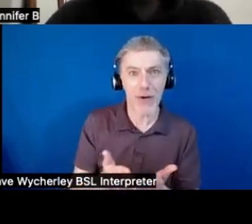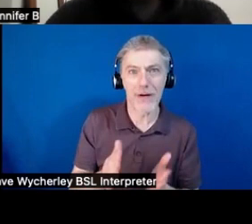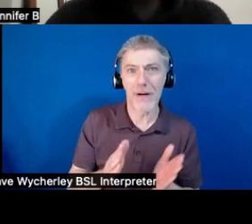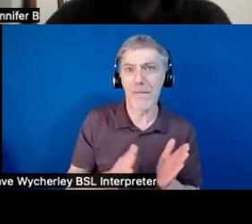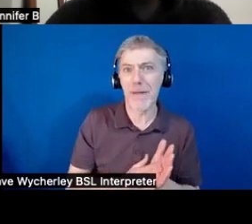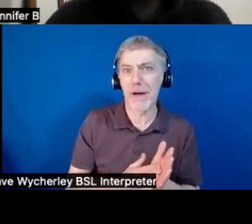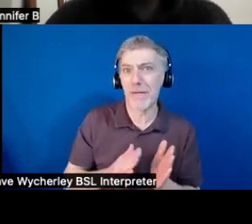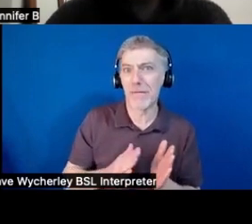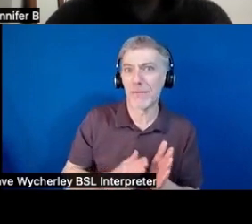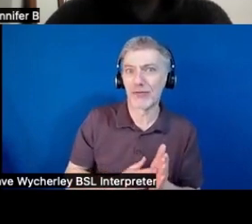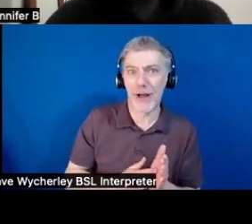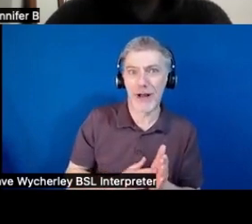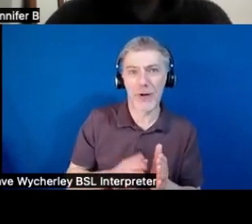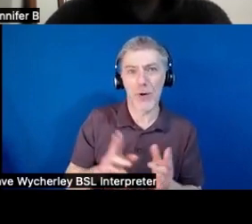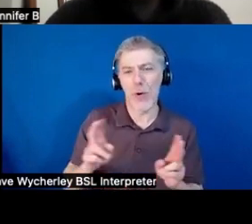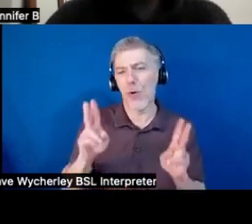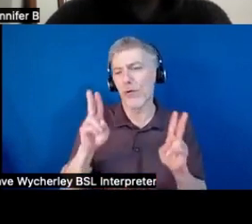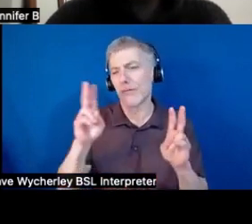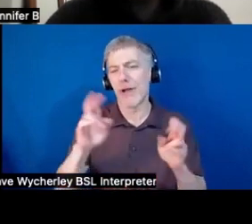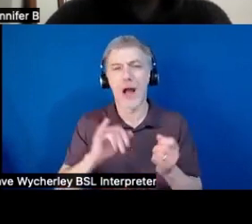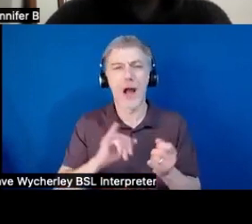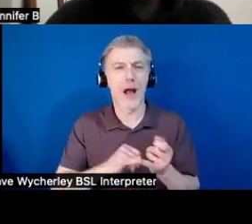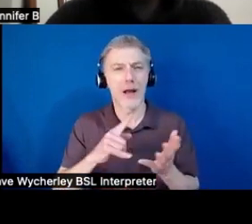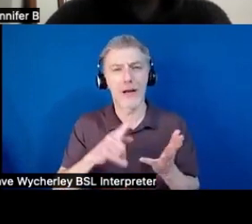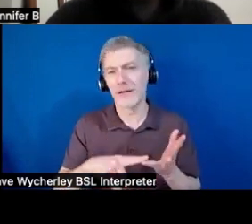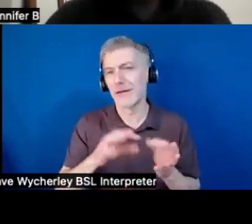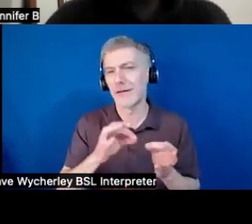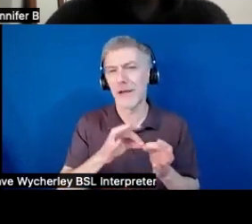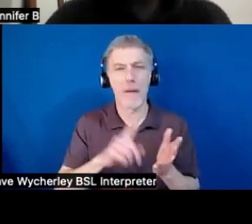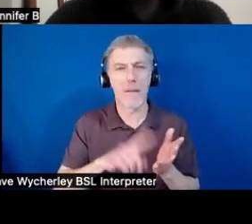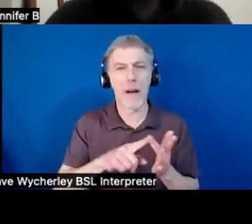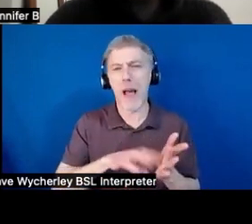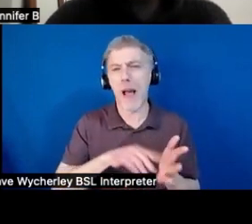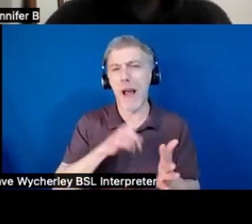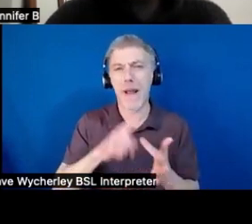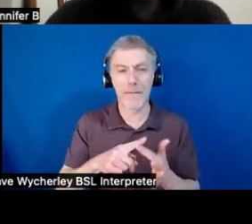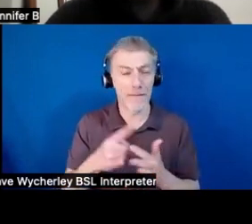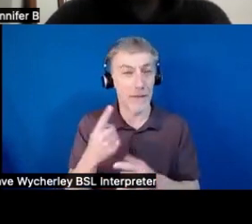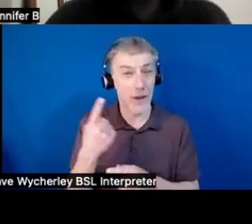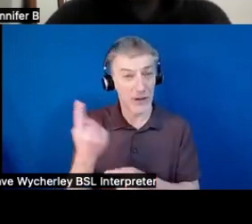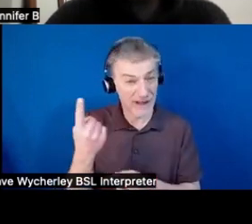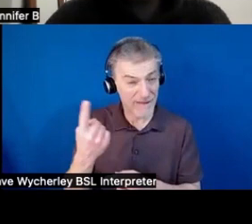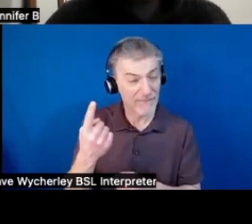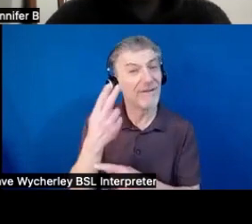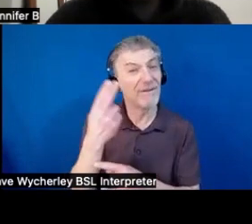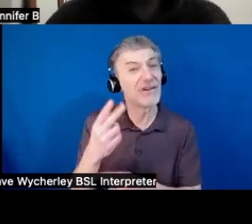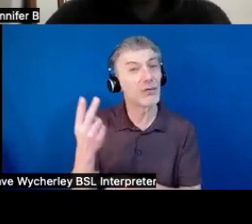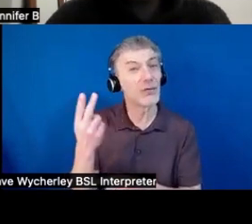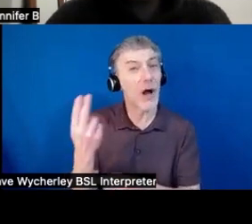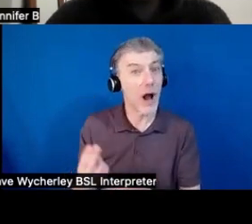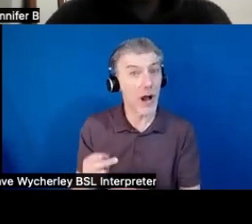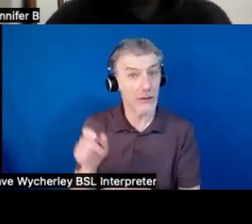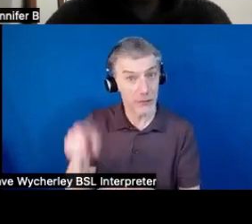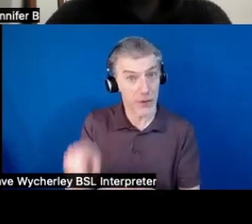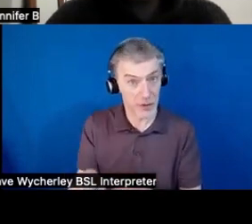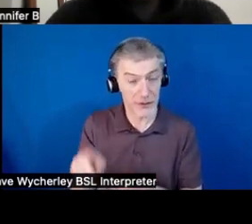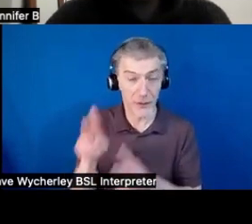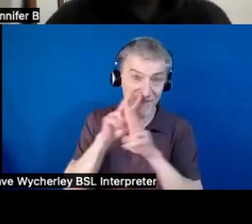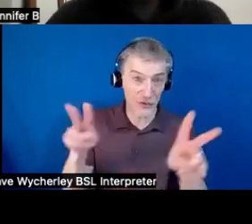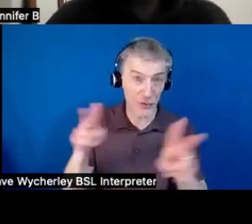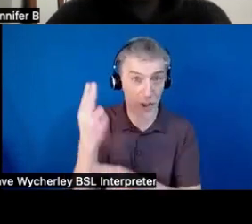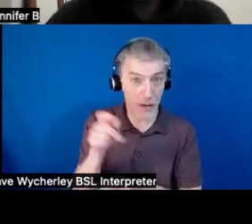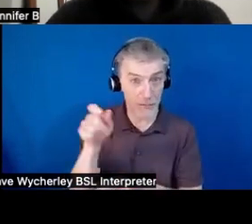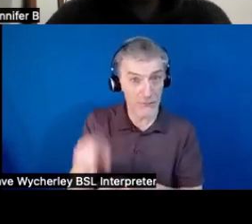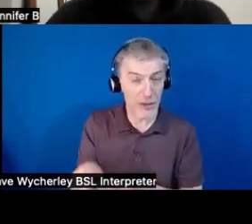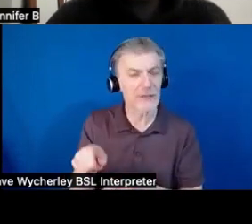Michel is a visual artist who became very unwell and wasn't able to make art in a way that felt